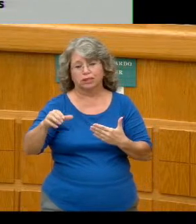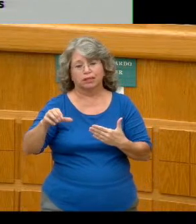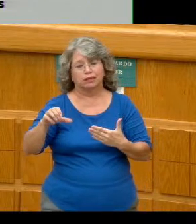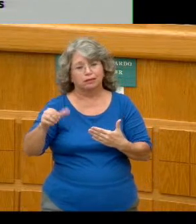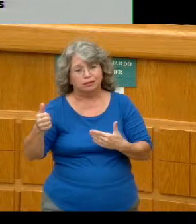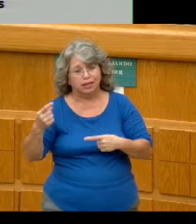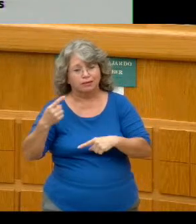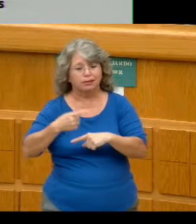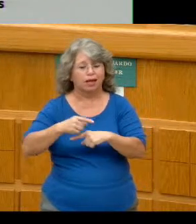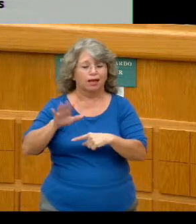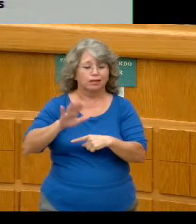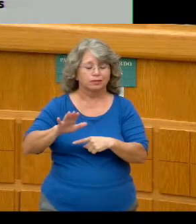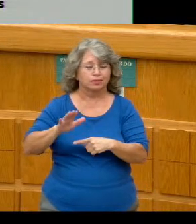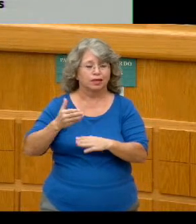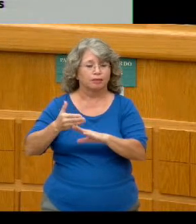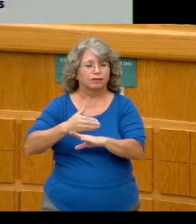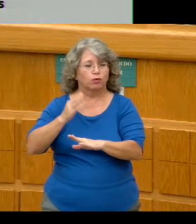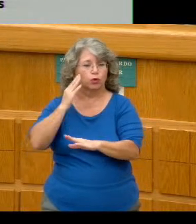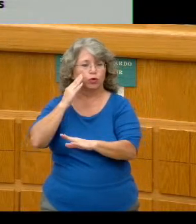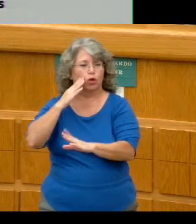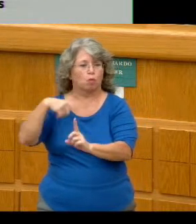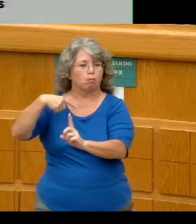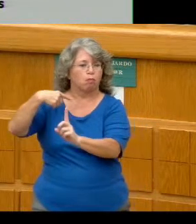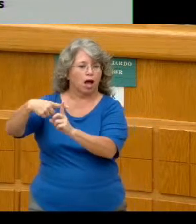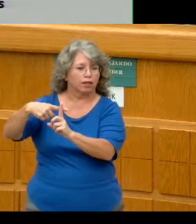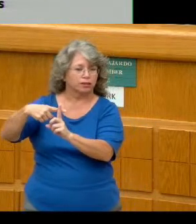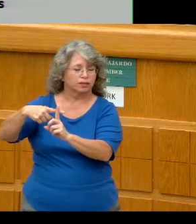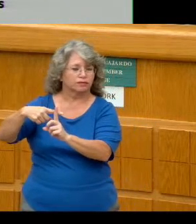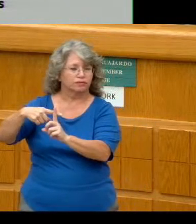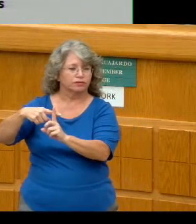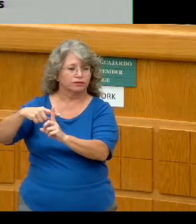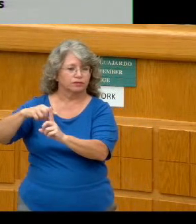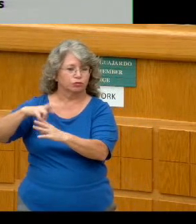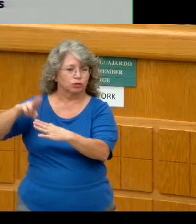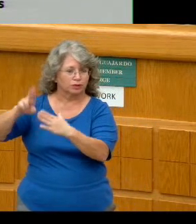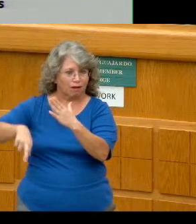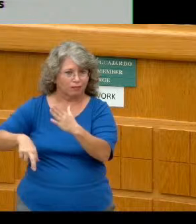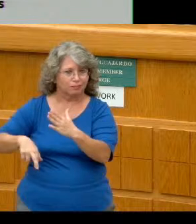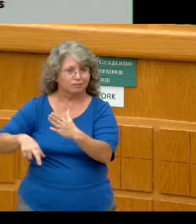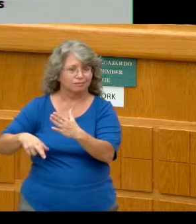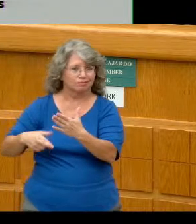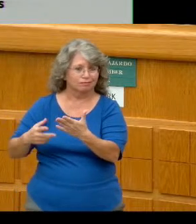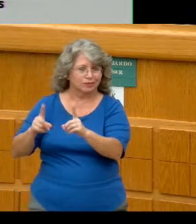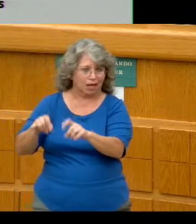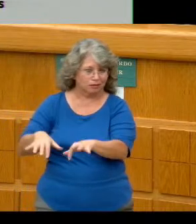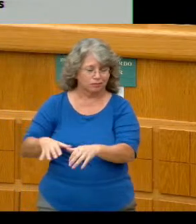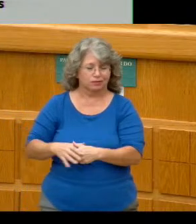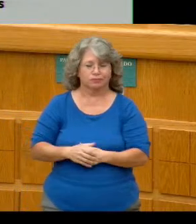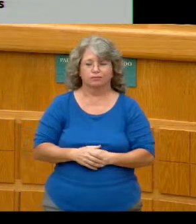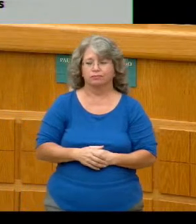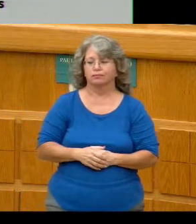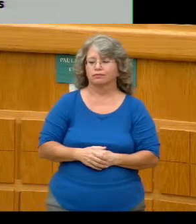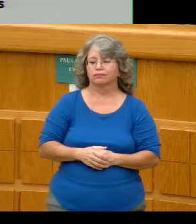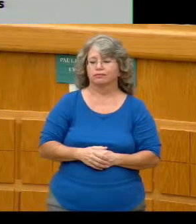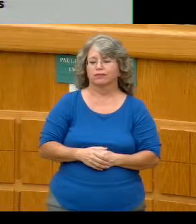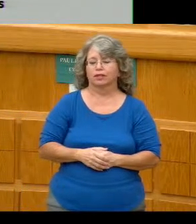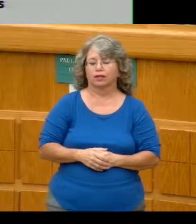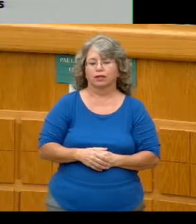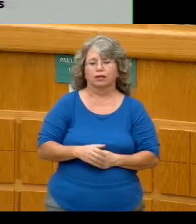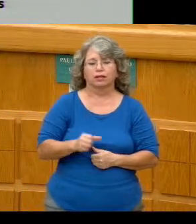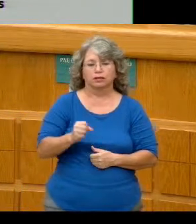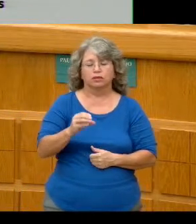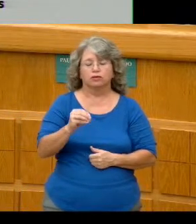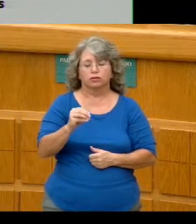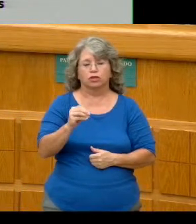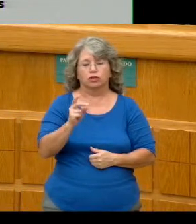your test comes back and how fast you show symptoms. So given that, what we see is that there has been a precipitous